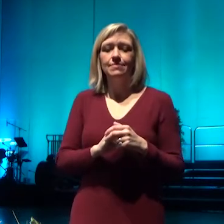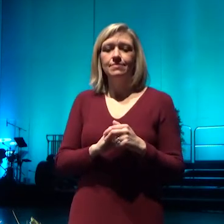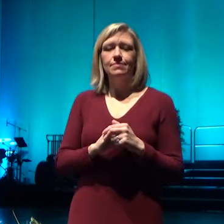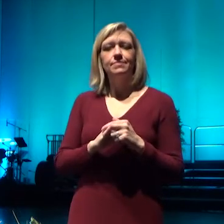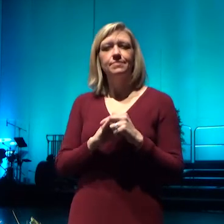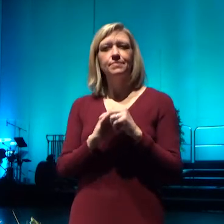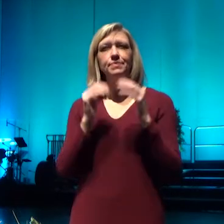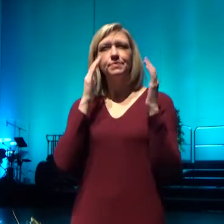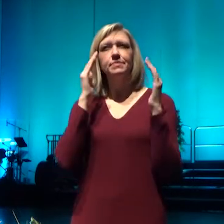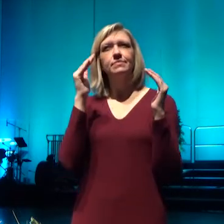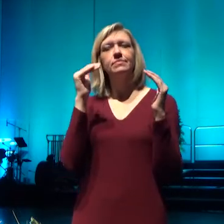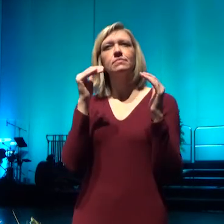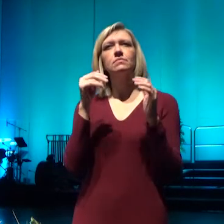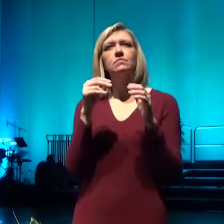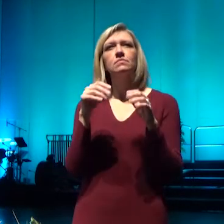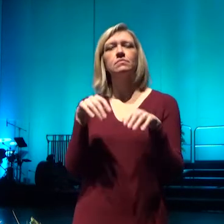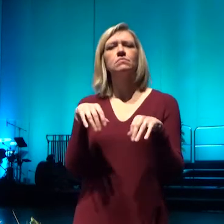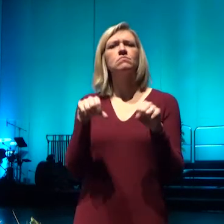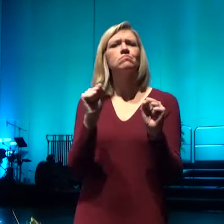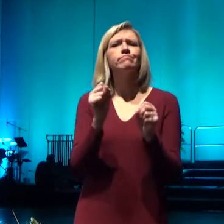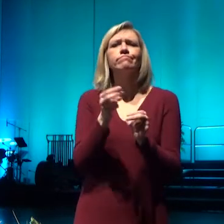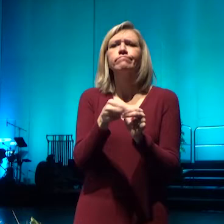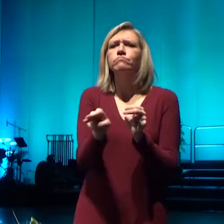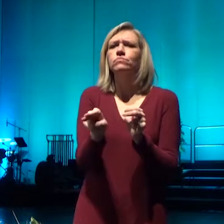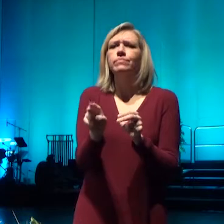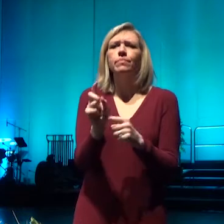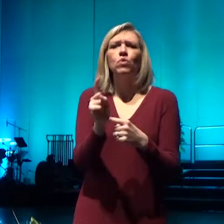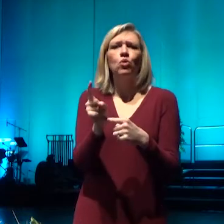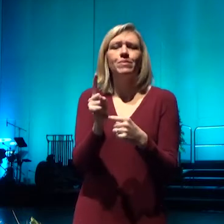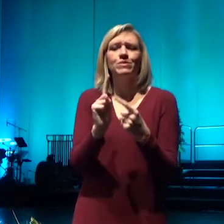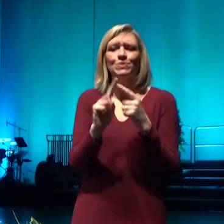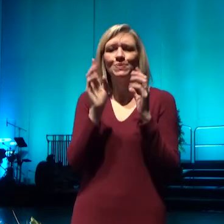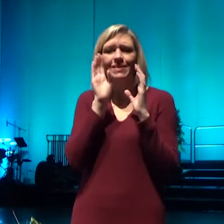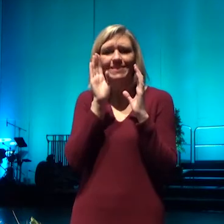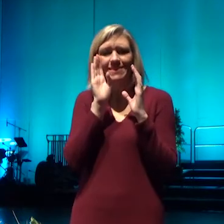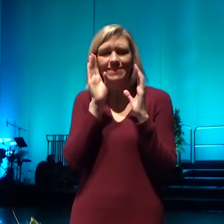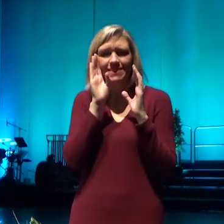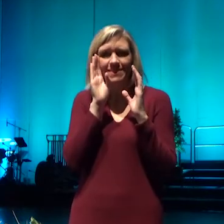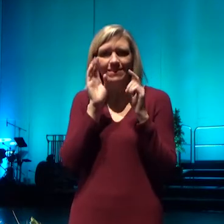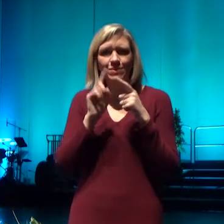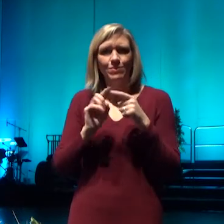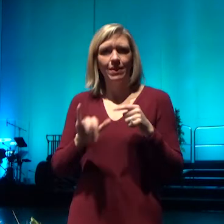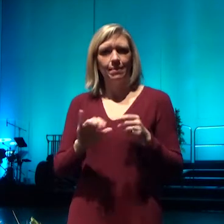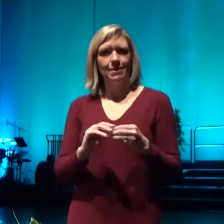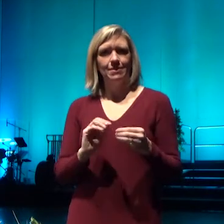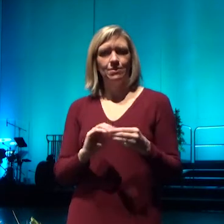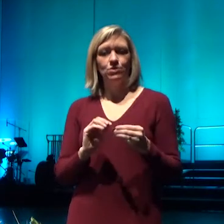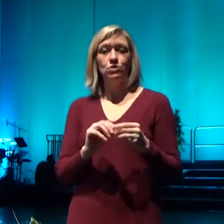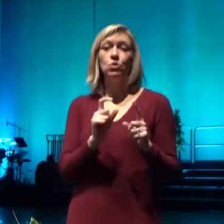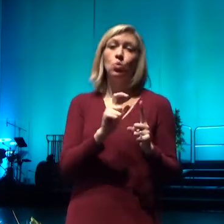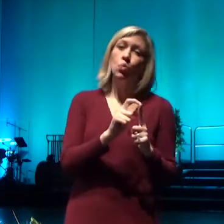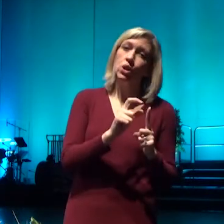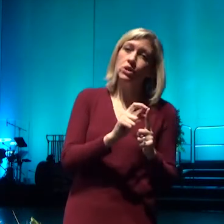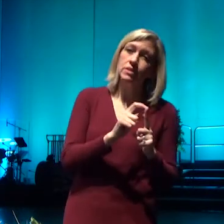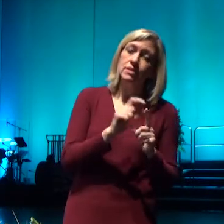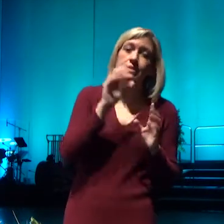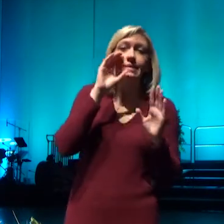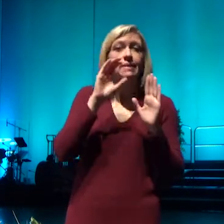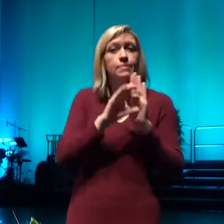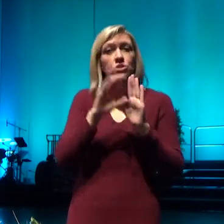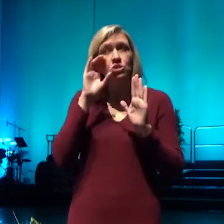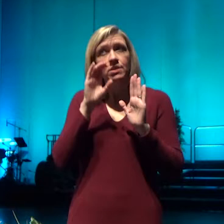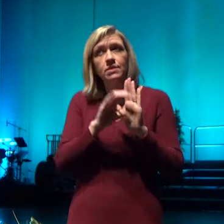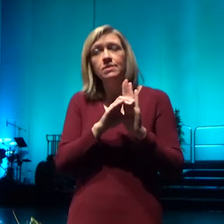May we take just a brief moment to listen to what it has to say to us, be it in words,